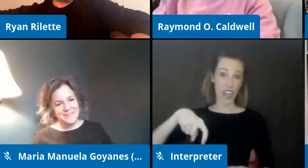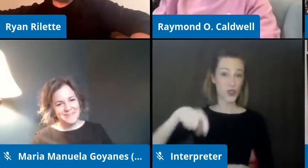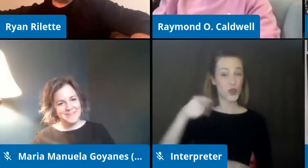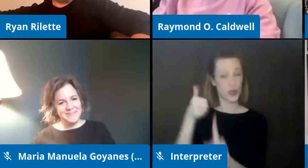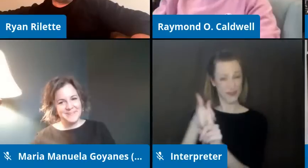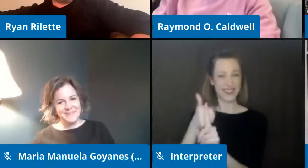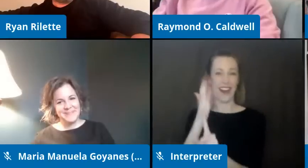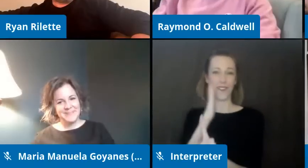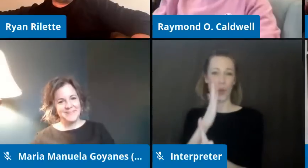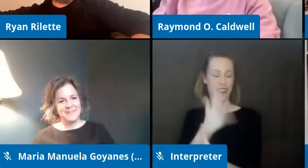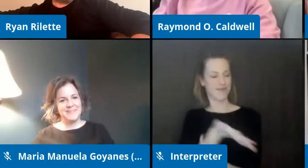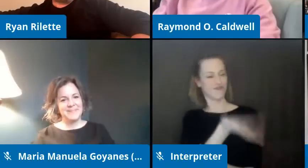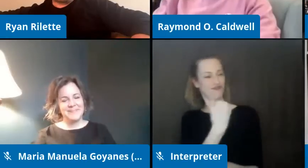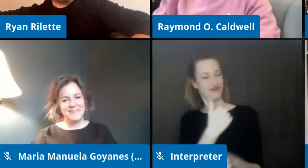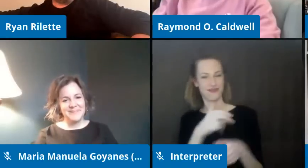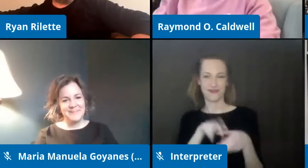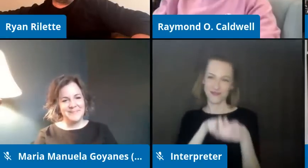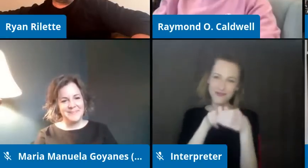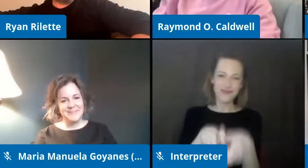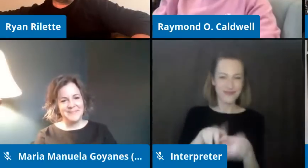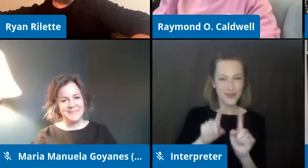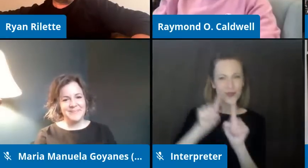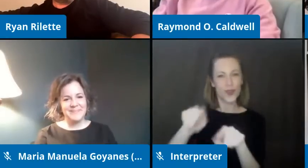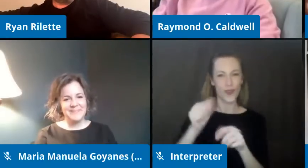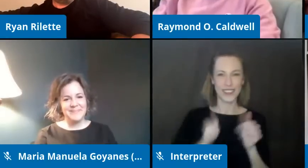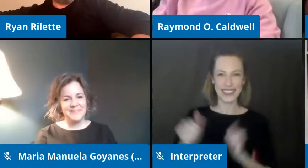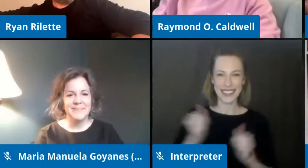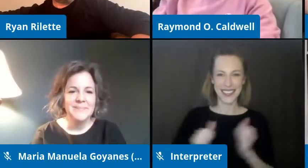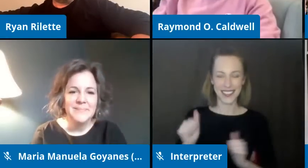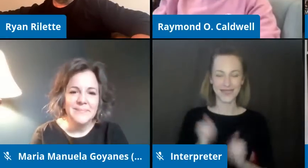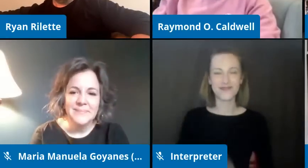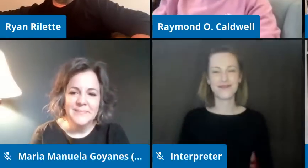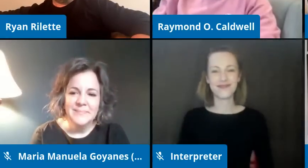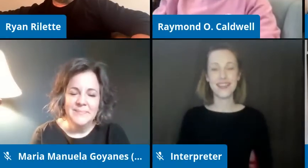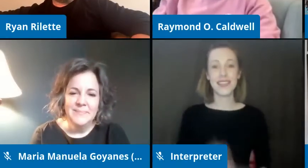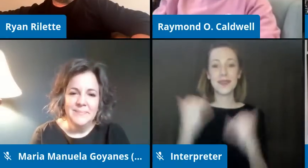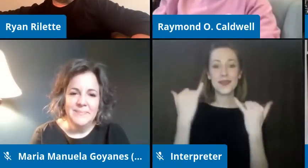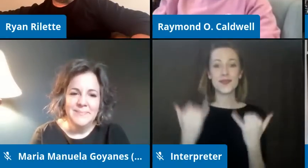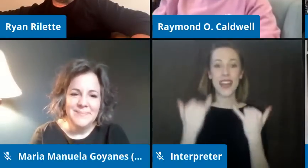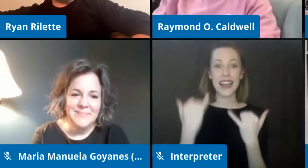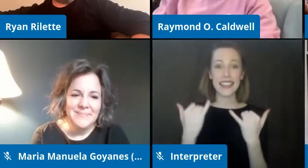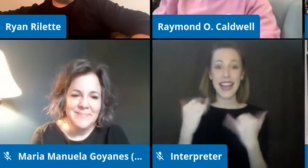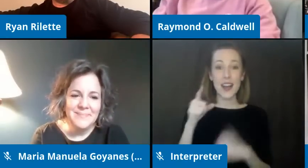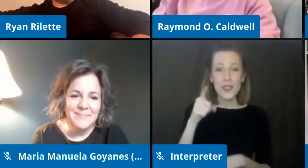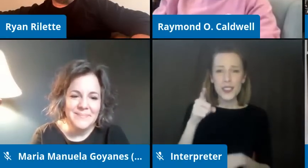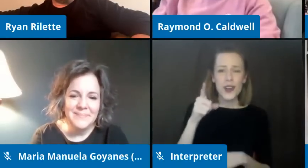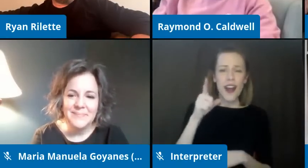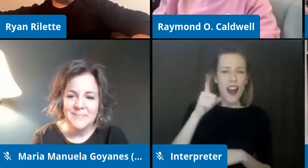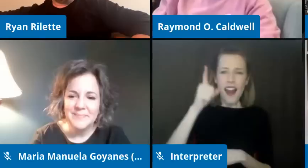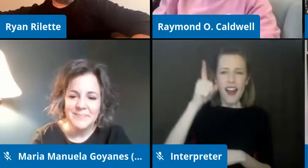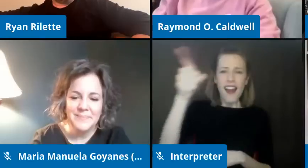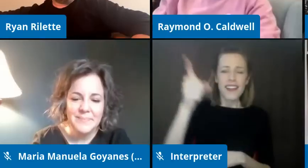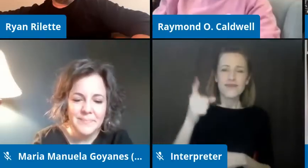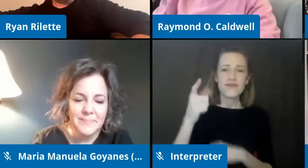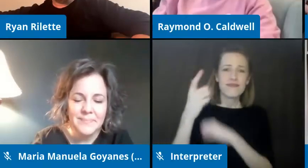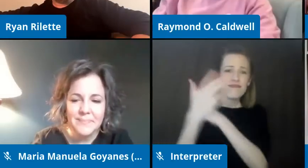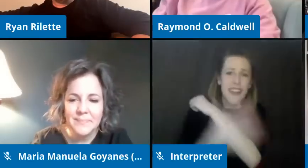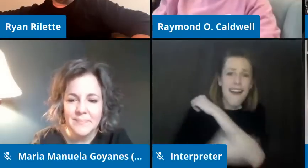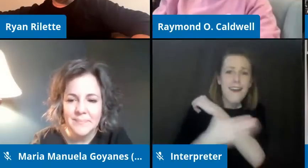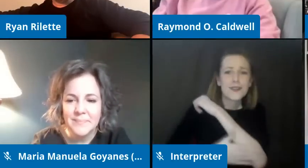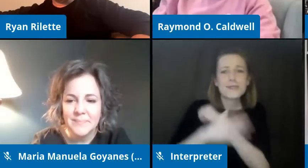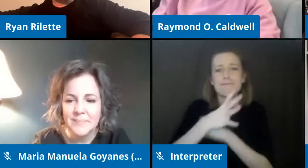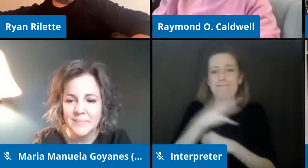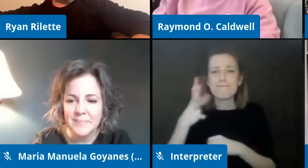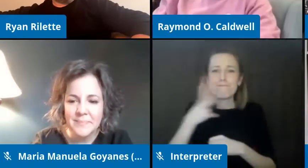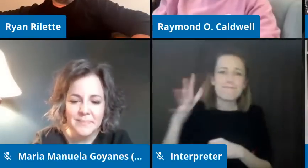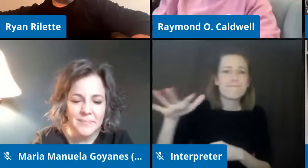But is that an advantage right now? You're out in the country, so to speak. Is that an advantage? Is there a shorter time frame for you to